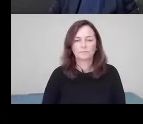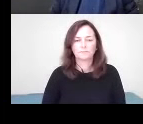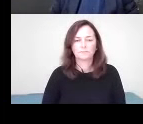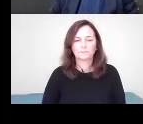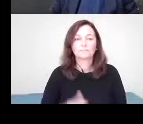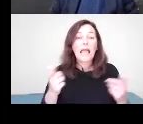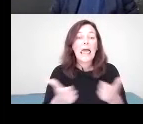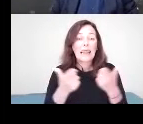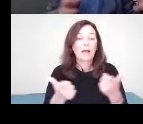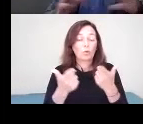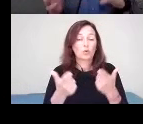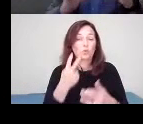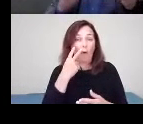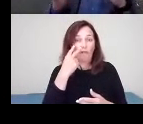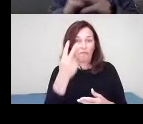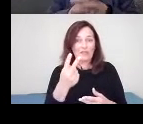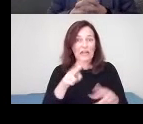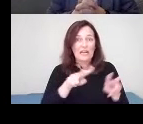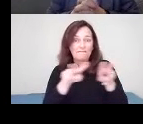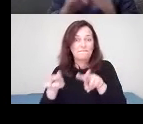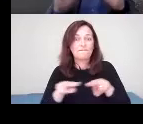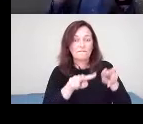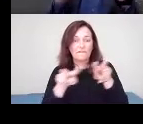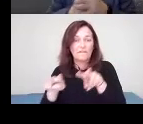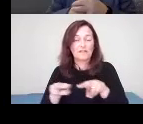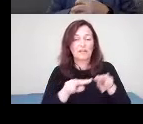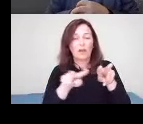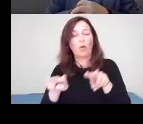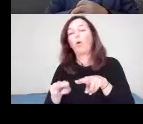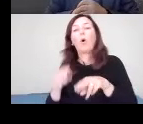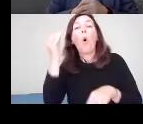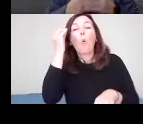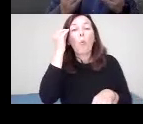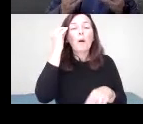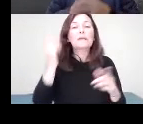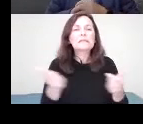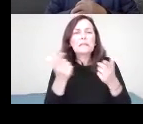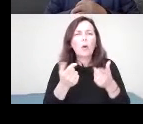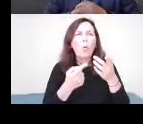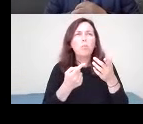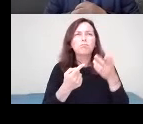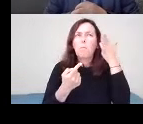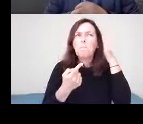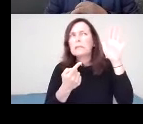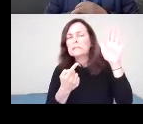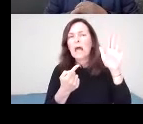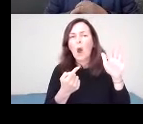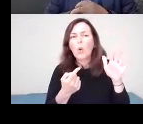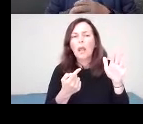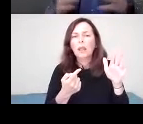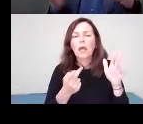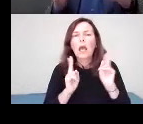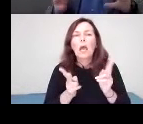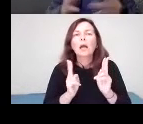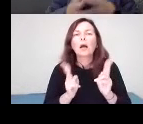Very good. So hopefully you could get a little bit some kind of capture on that how we made it. So it was 200 people who